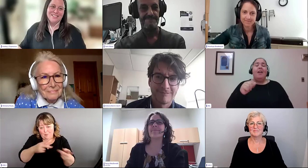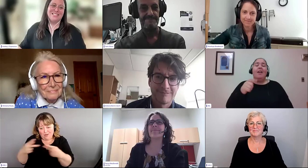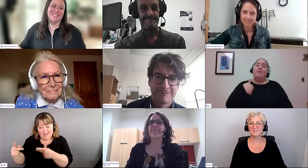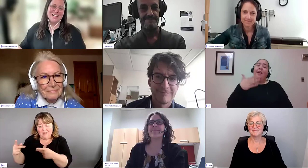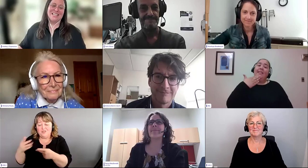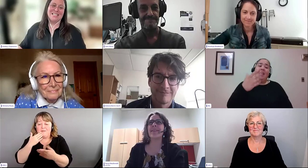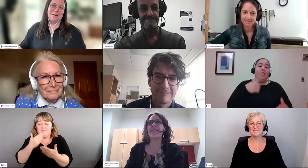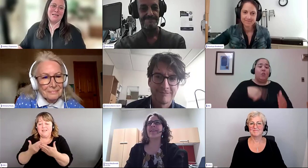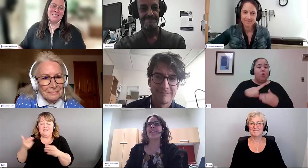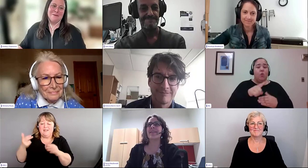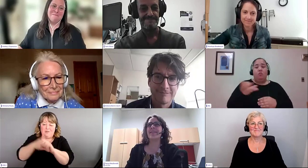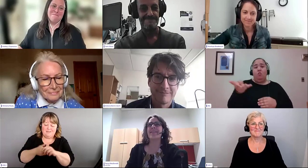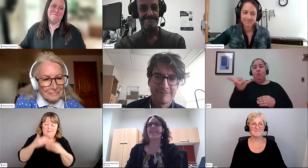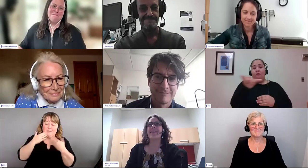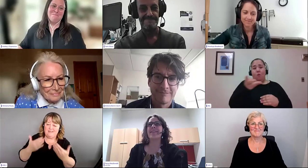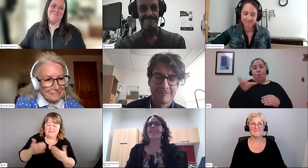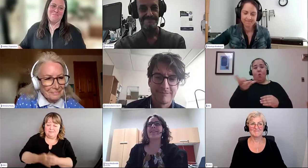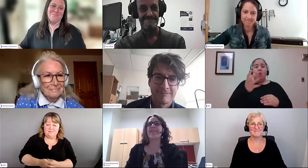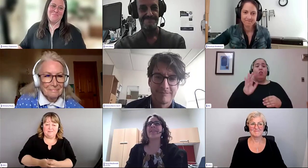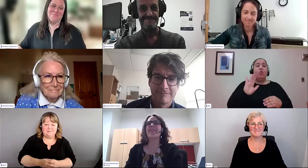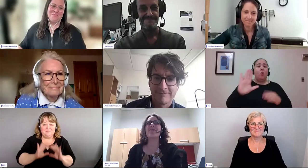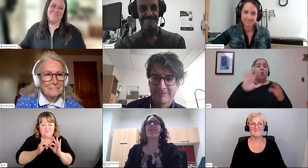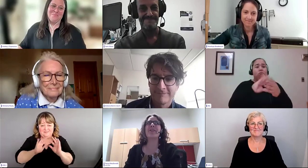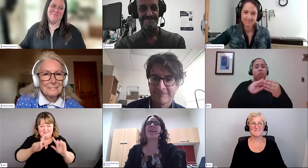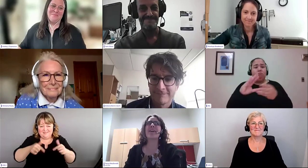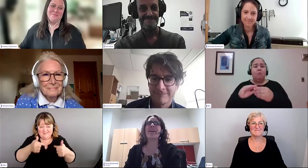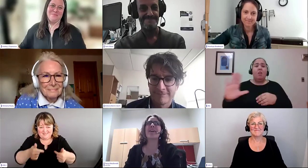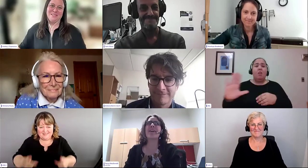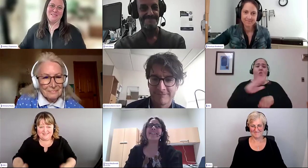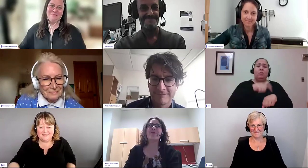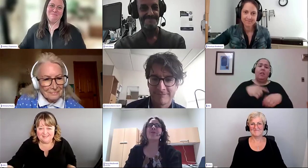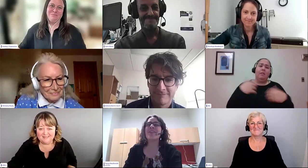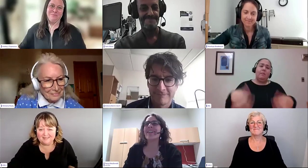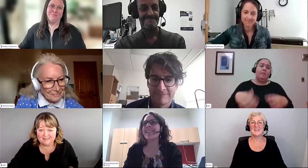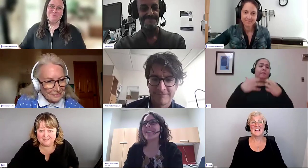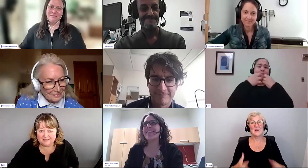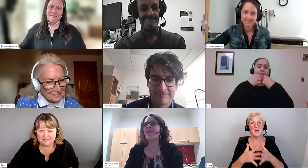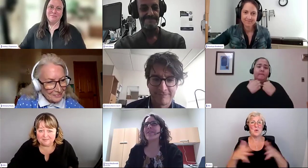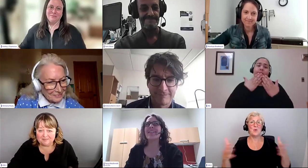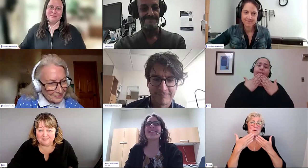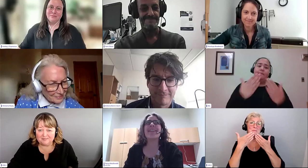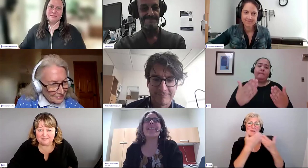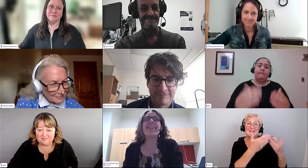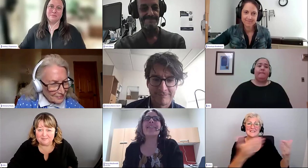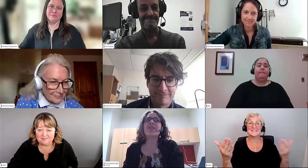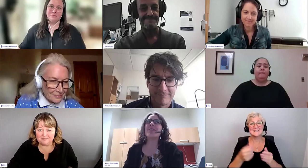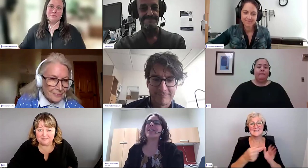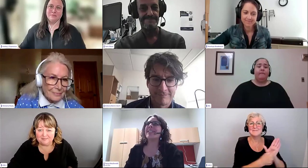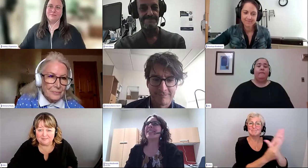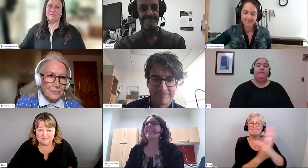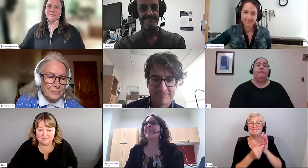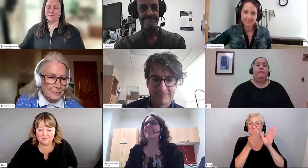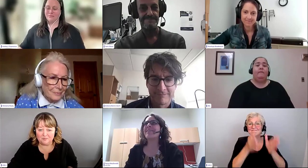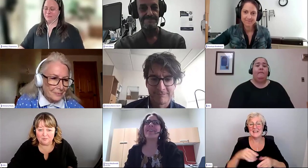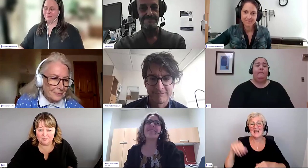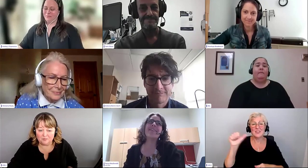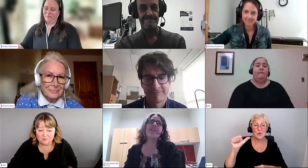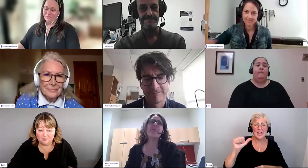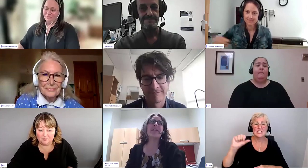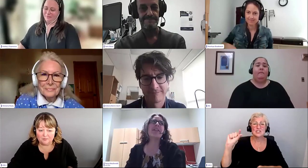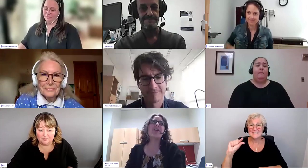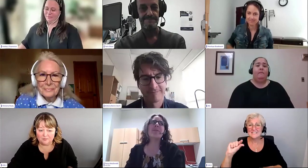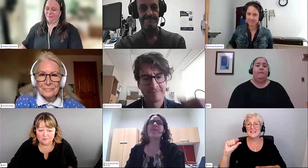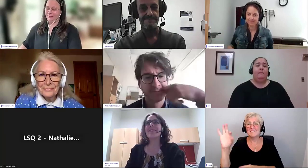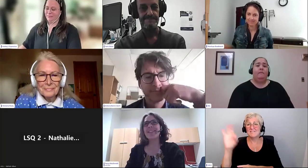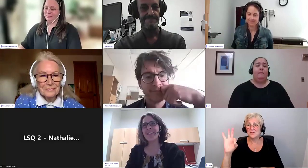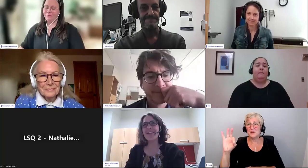four of you for your testimonials and for your time. It's very, very appreciated. So a big thank you to our